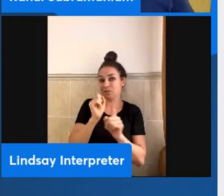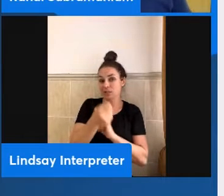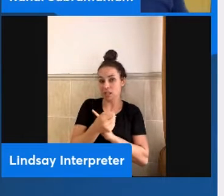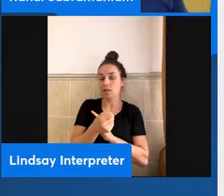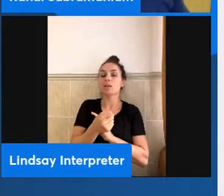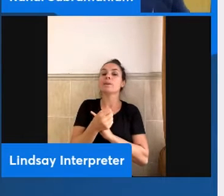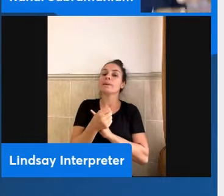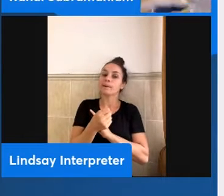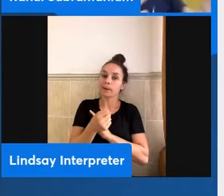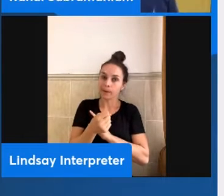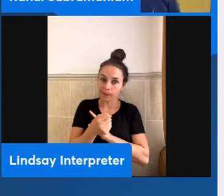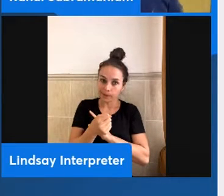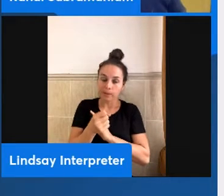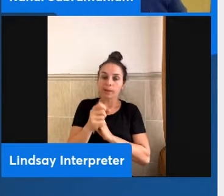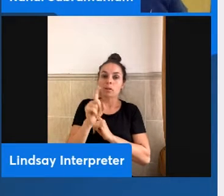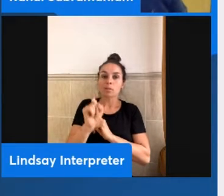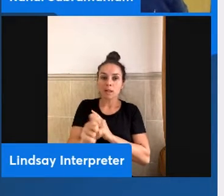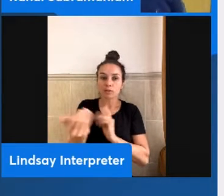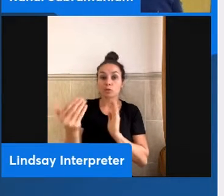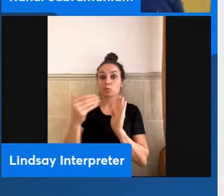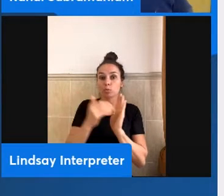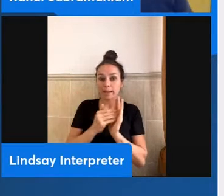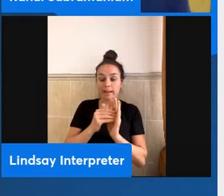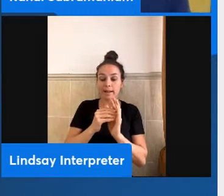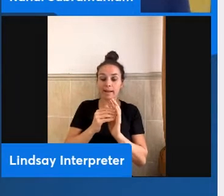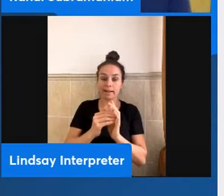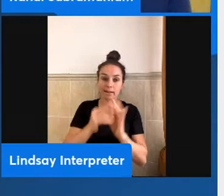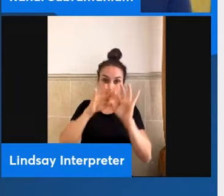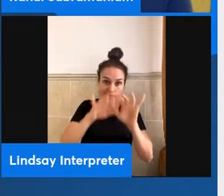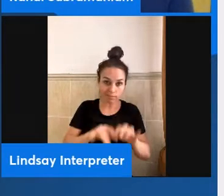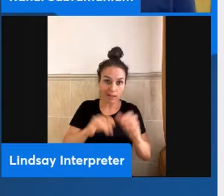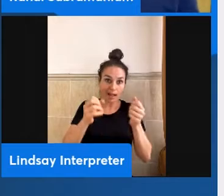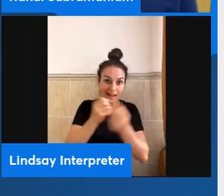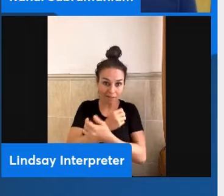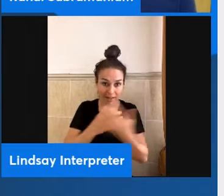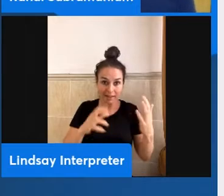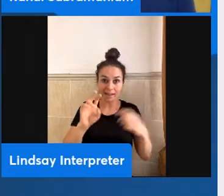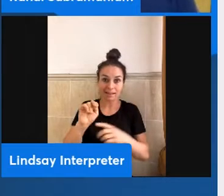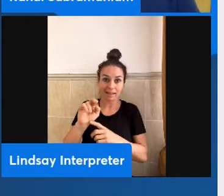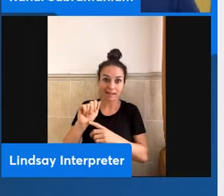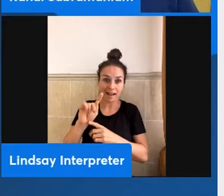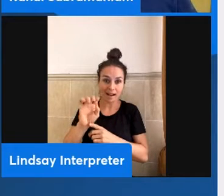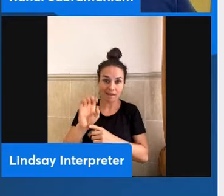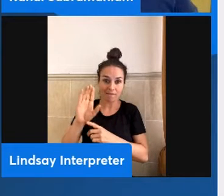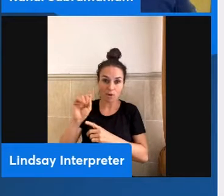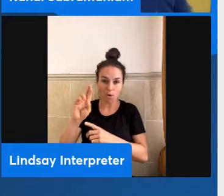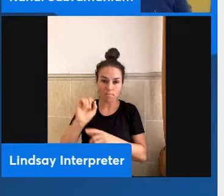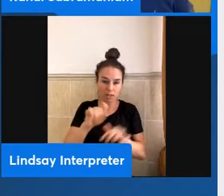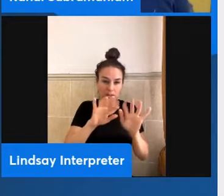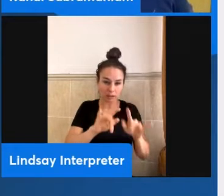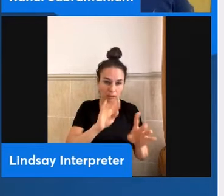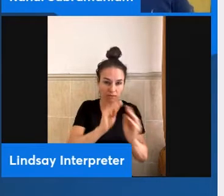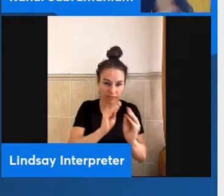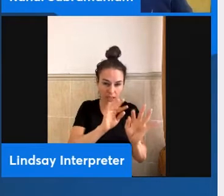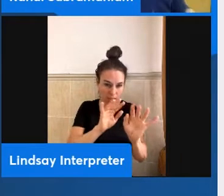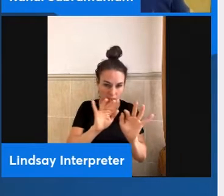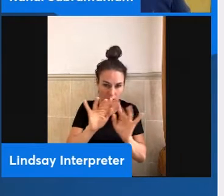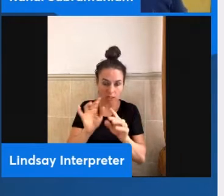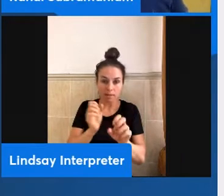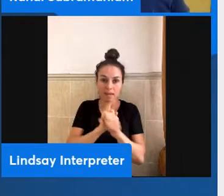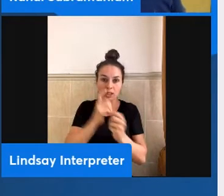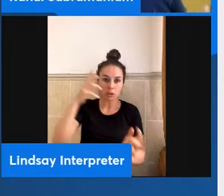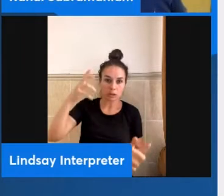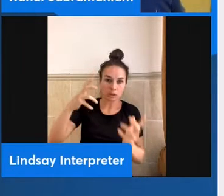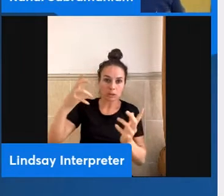require you to recompile the native core part of it in, so that it's compatible with ARM processors. For the most part,